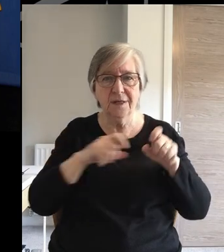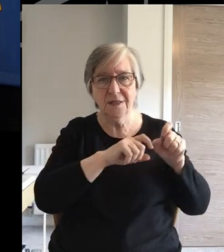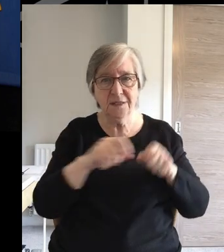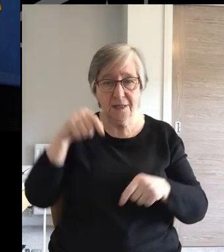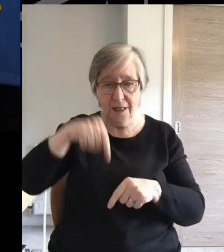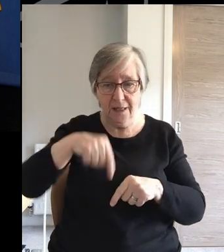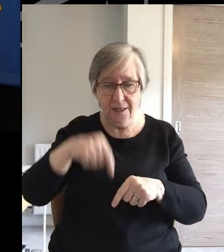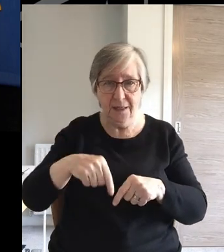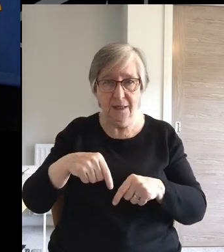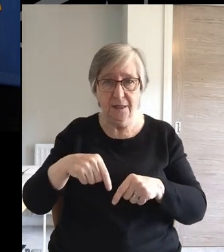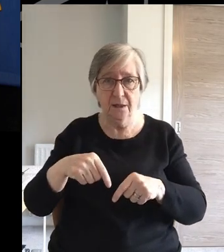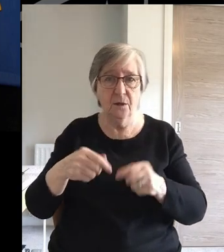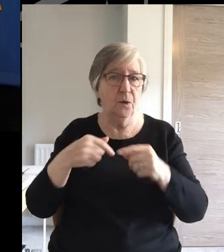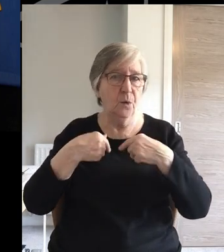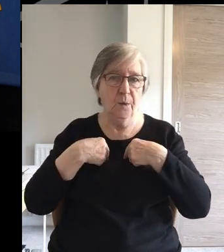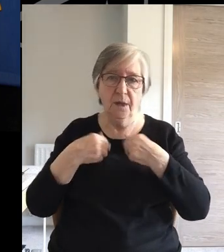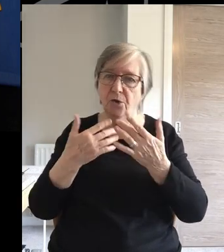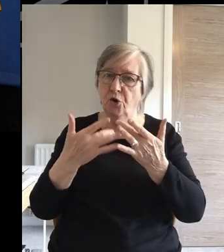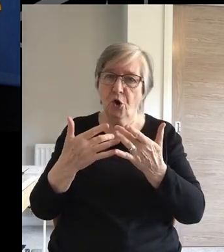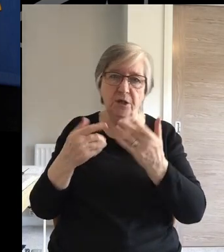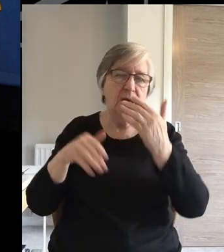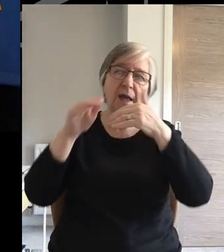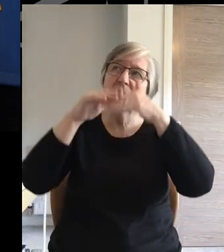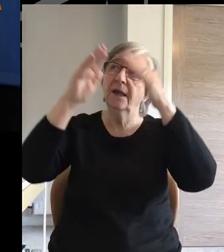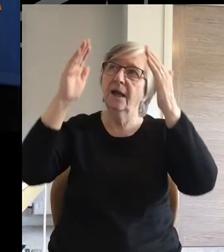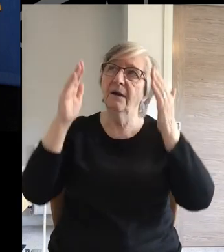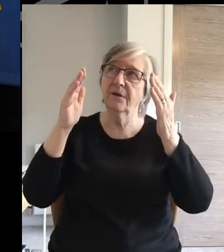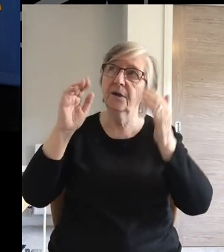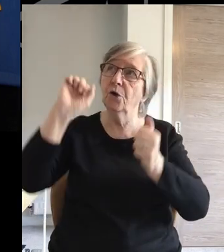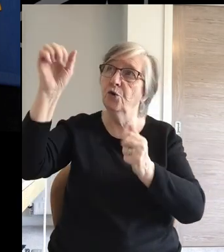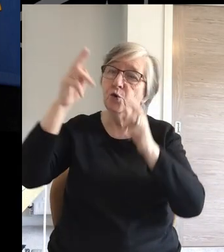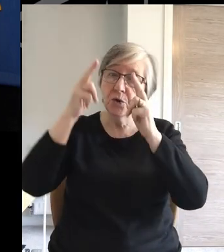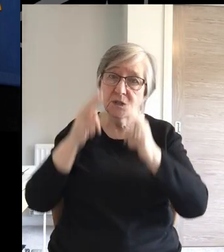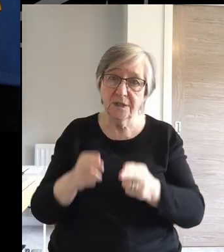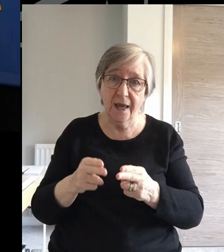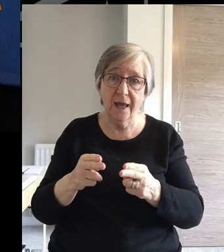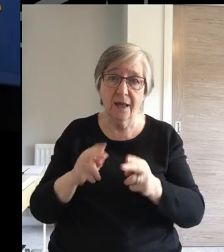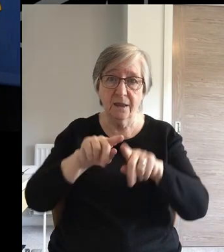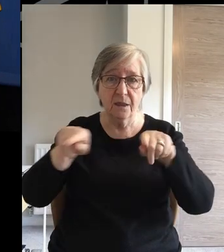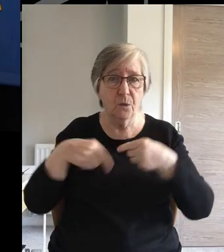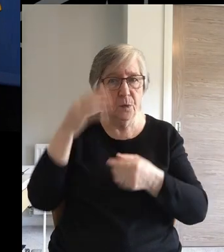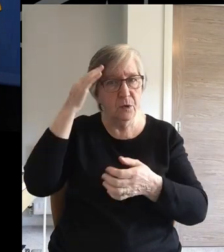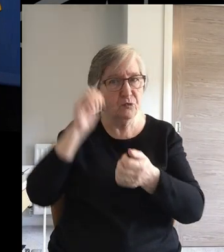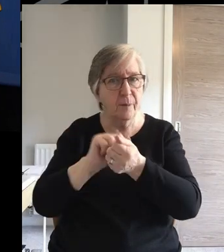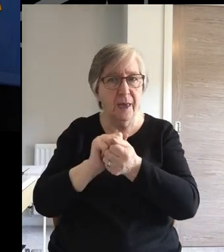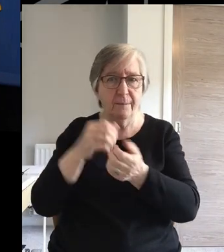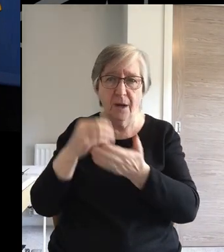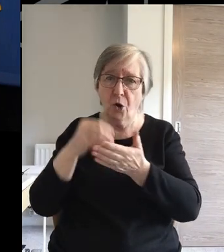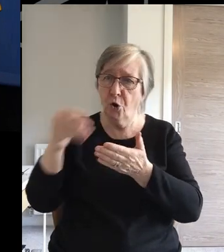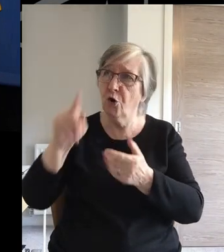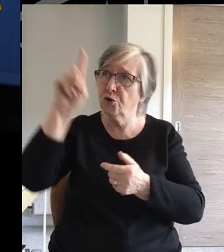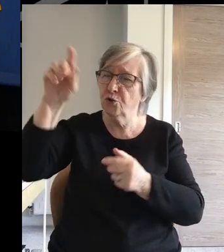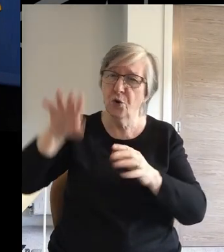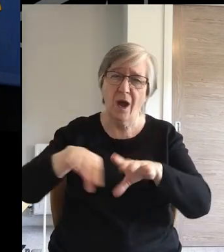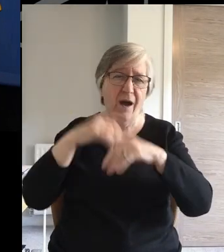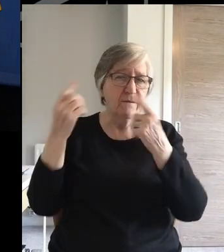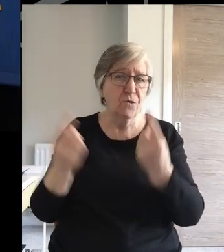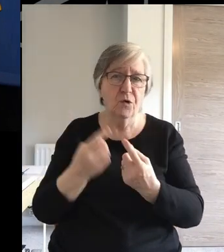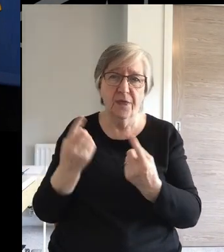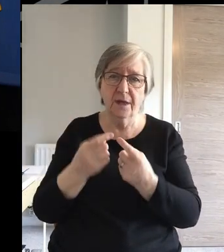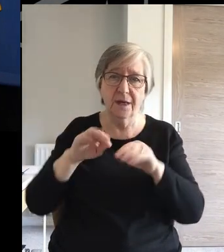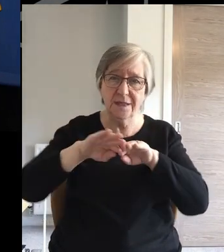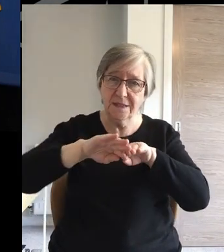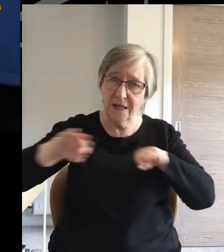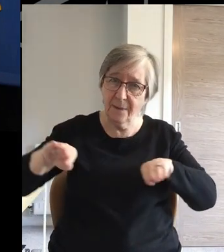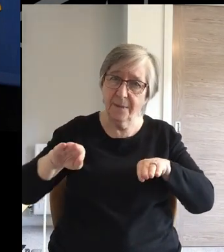in our not yet. Your death for us, which we remember now, cost you everything,